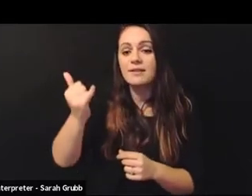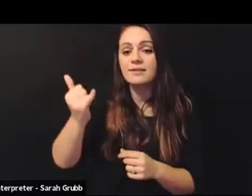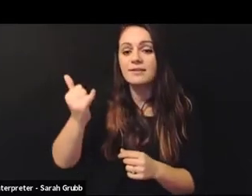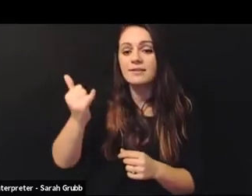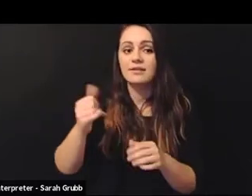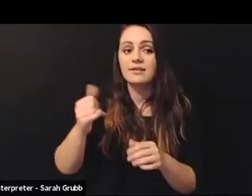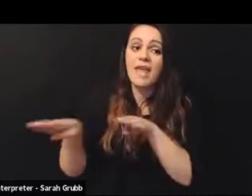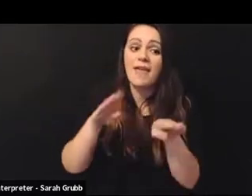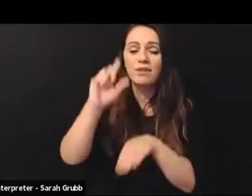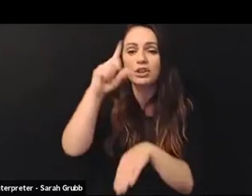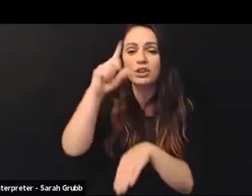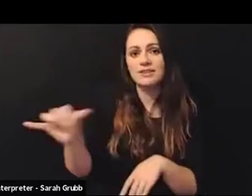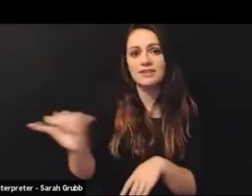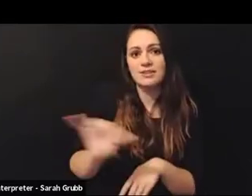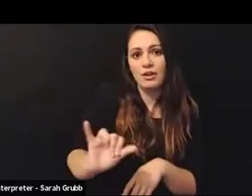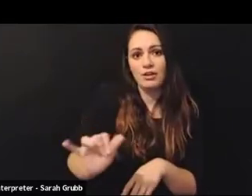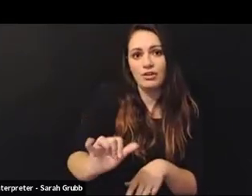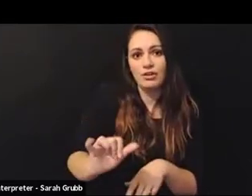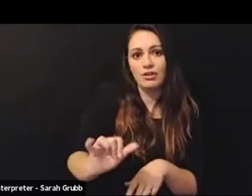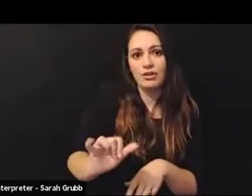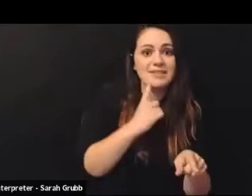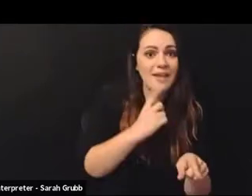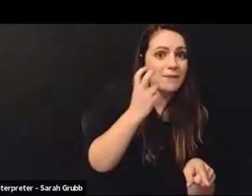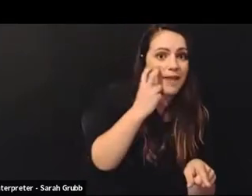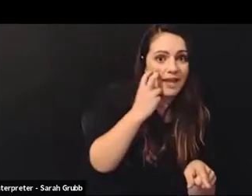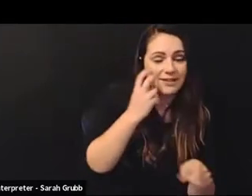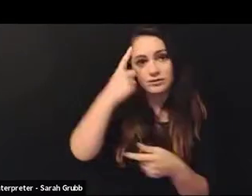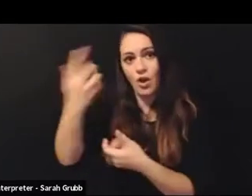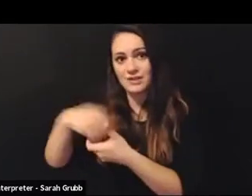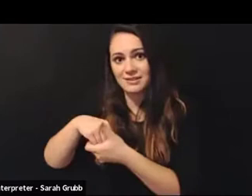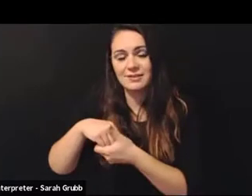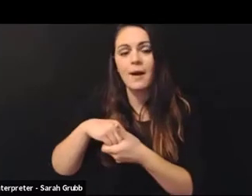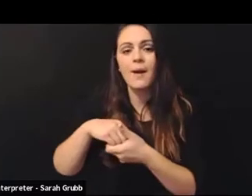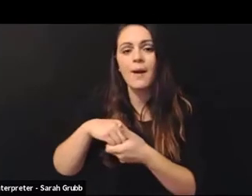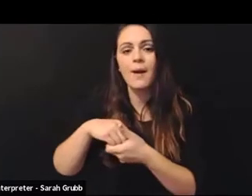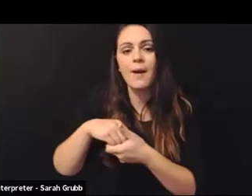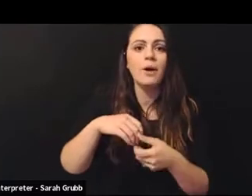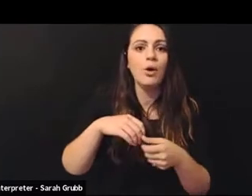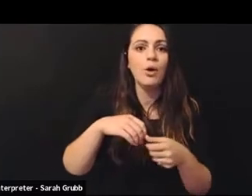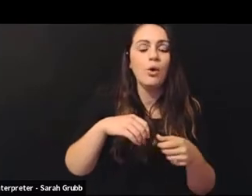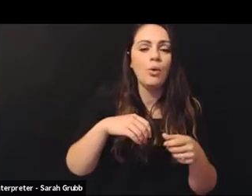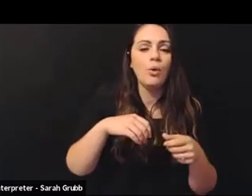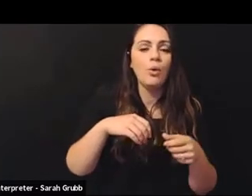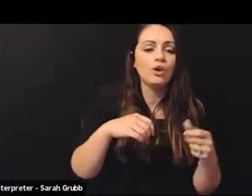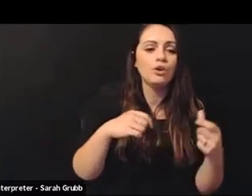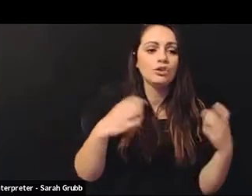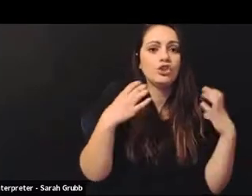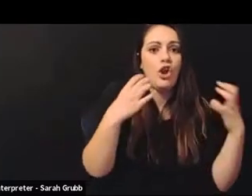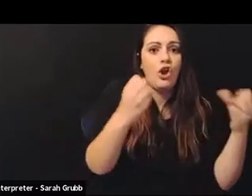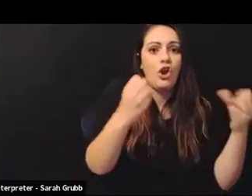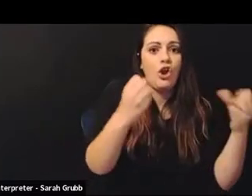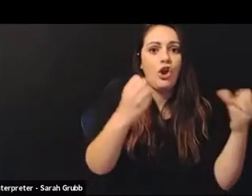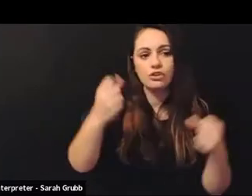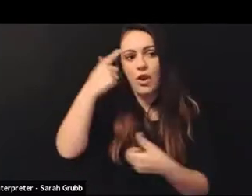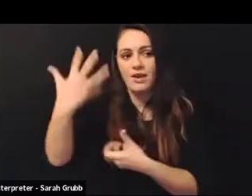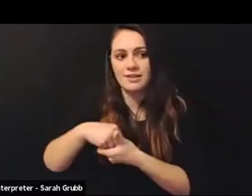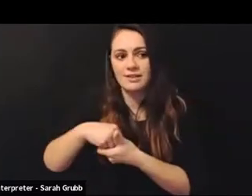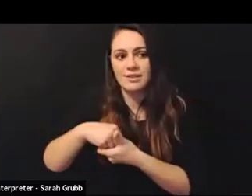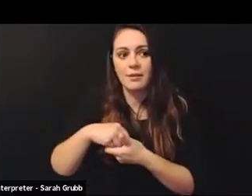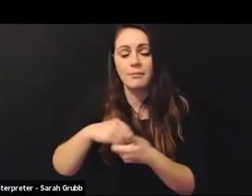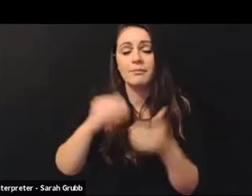autism, or charge and autism, okay? And guess what? The second one is, people don't know about deaf blindness and charge